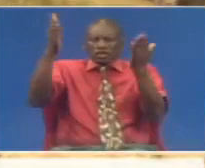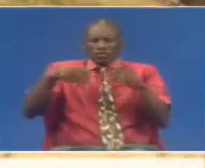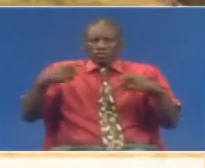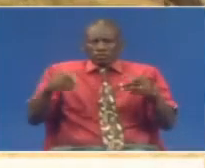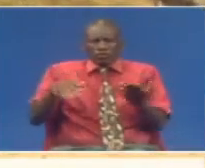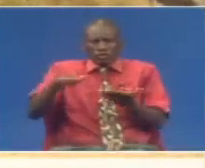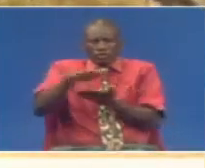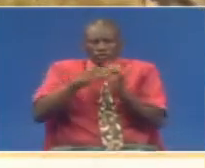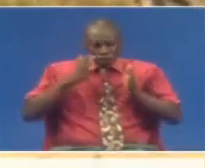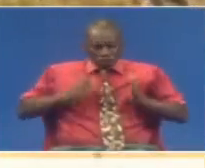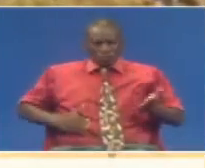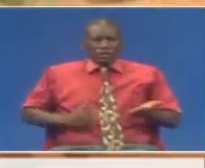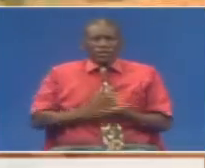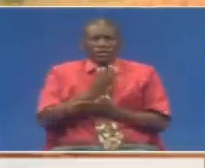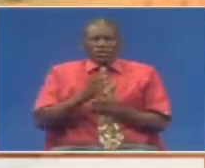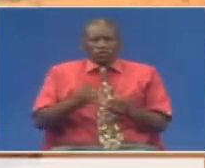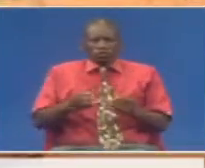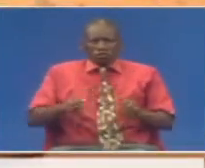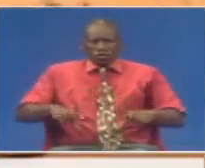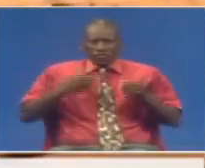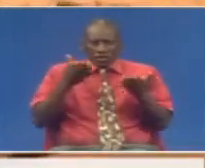to life and property.